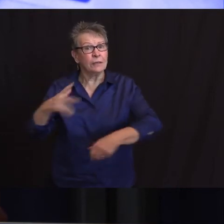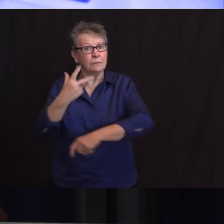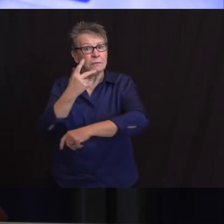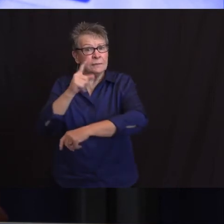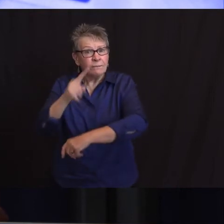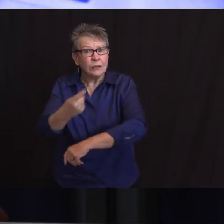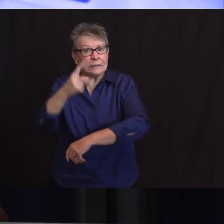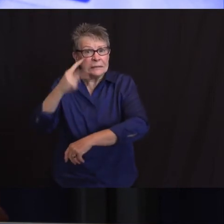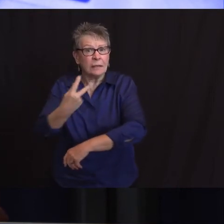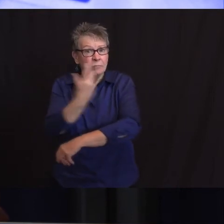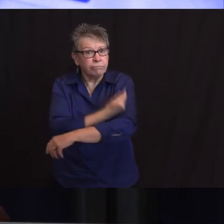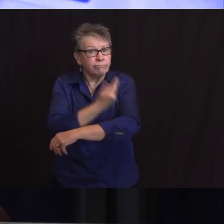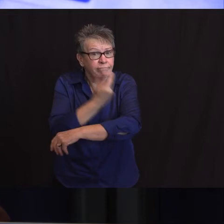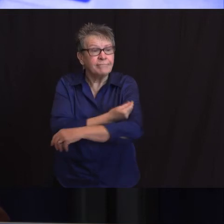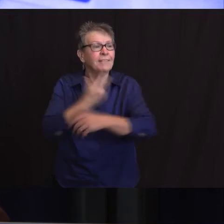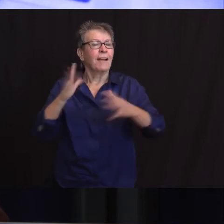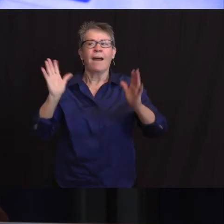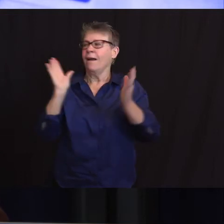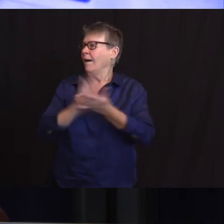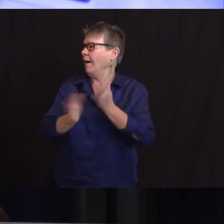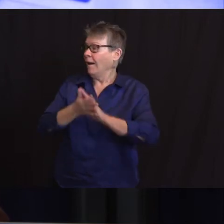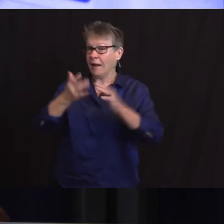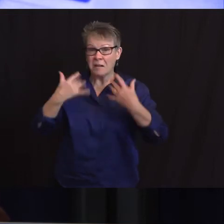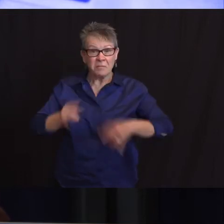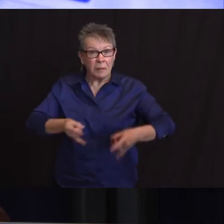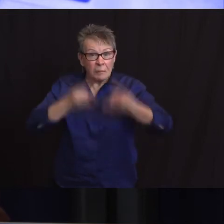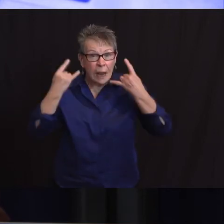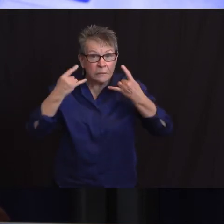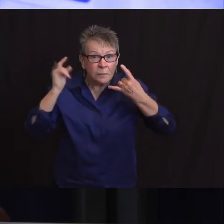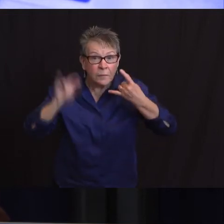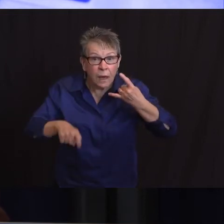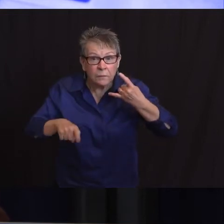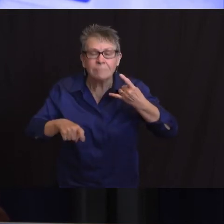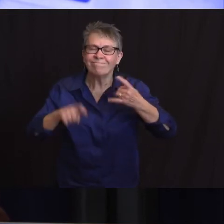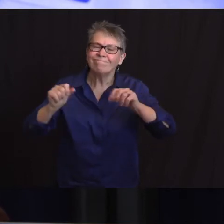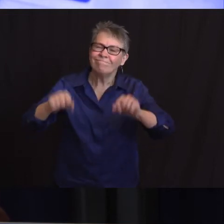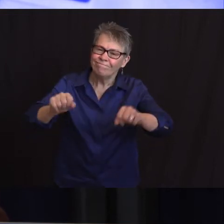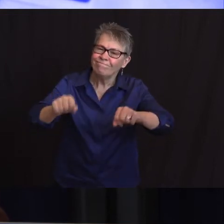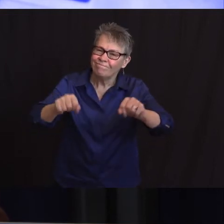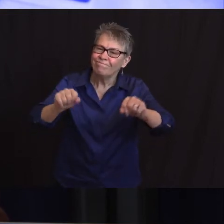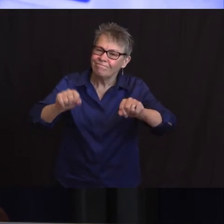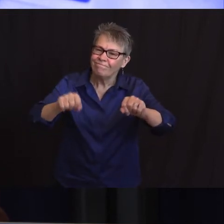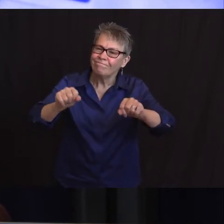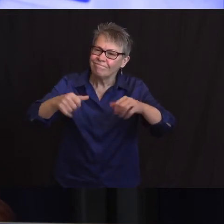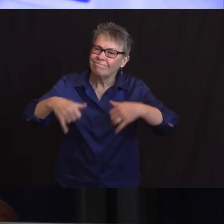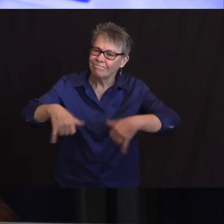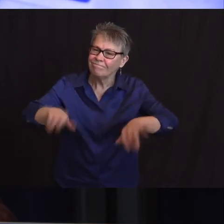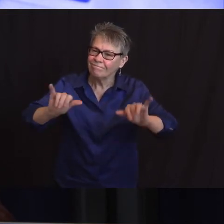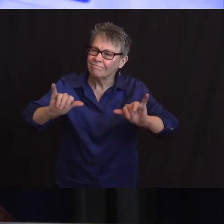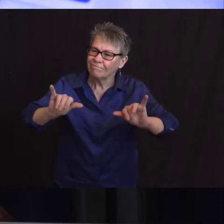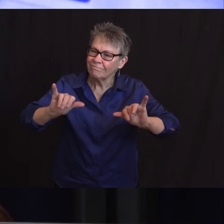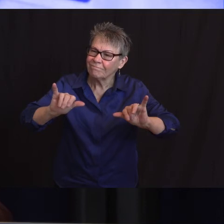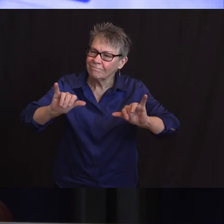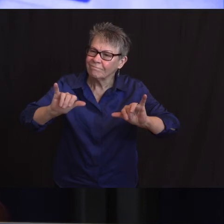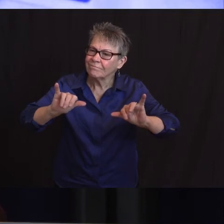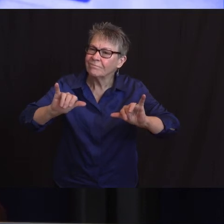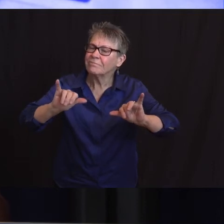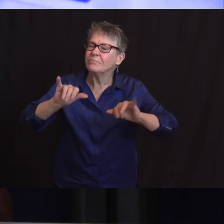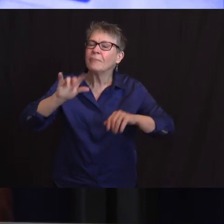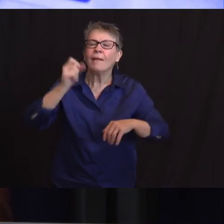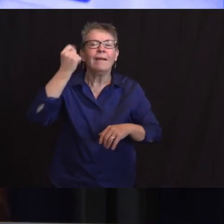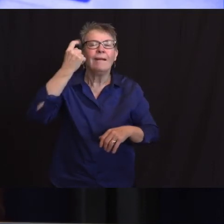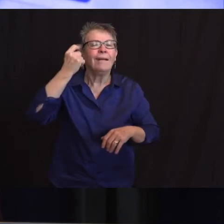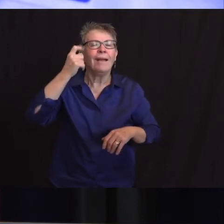know that the vaccine keeps you from getting sick, but we don't know yet if the vaccine prevents a person